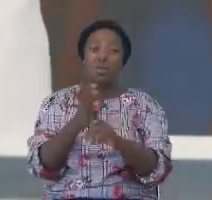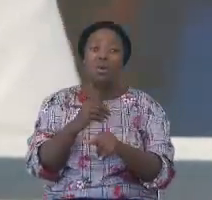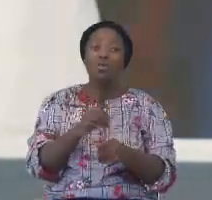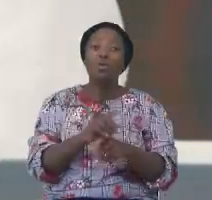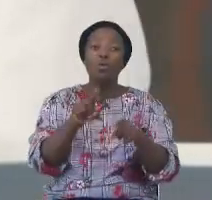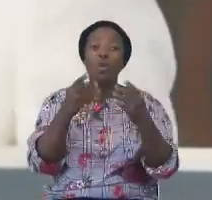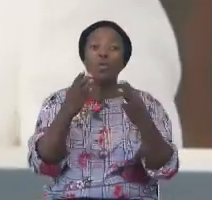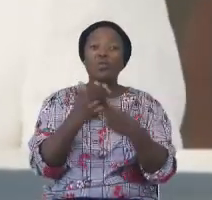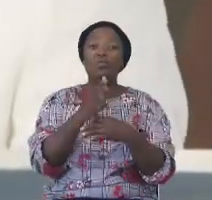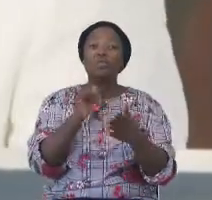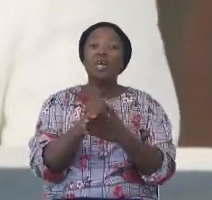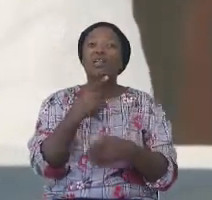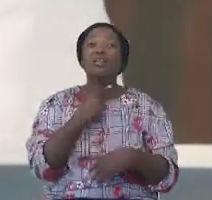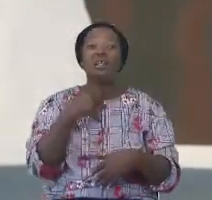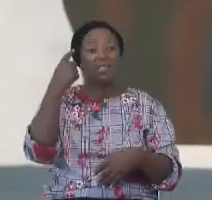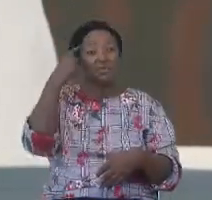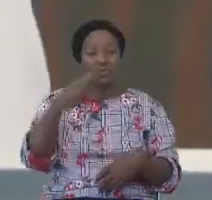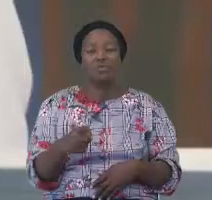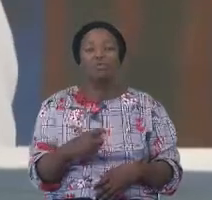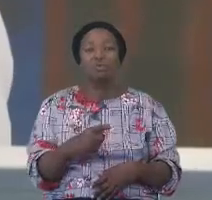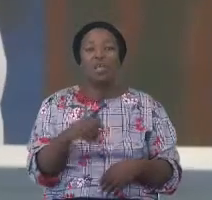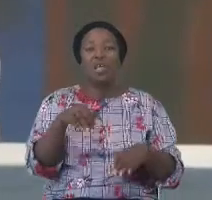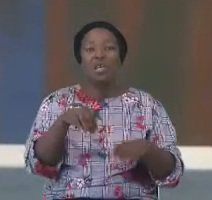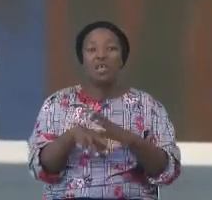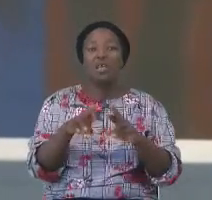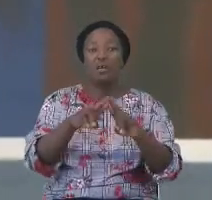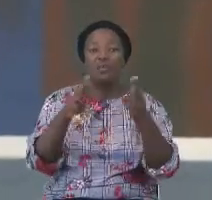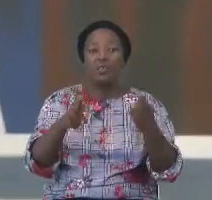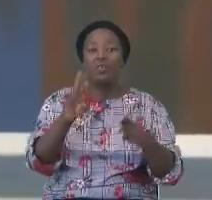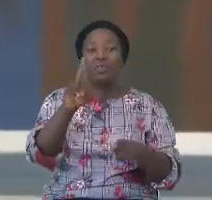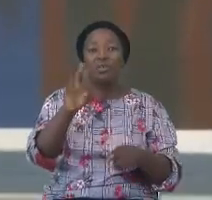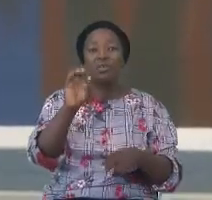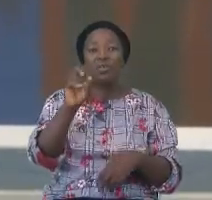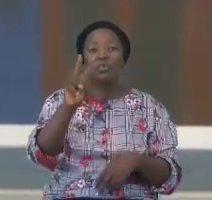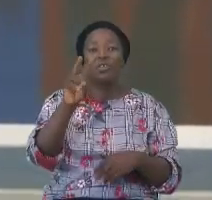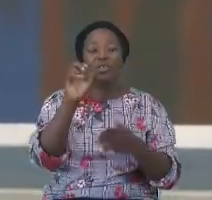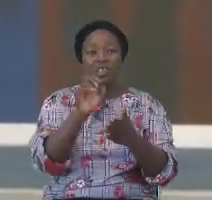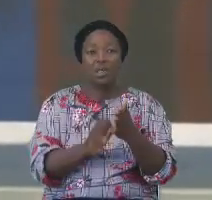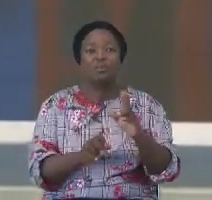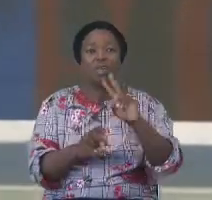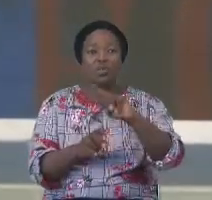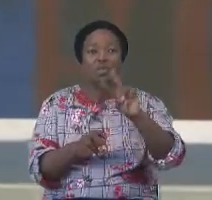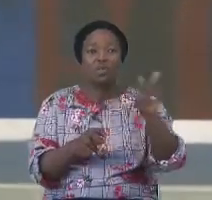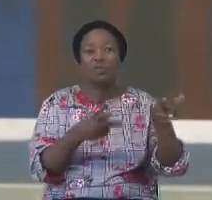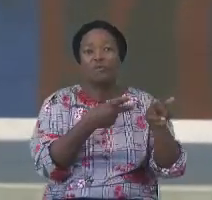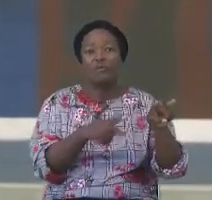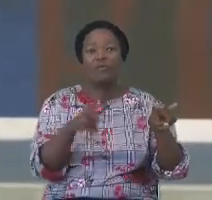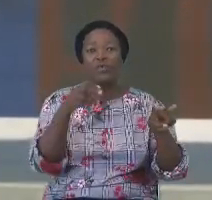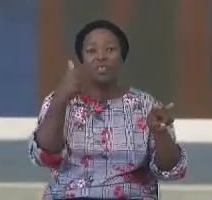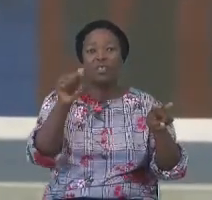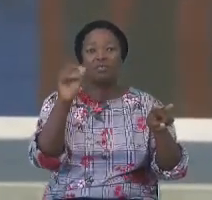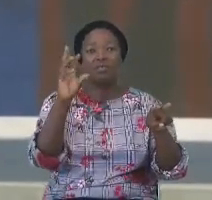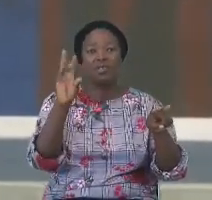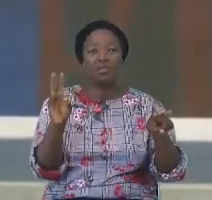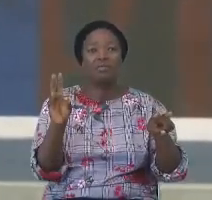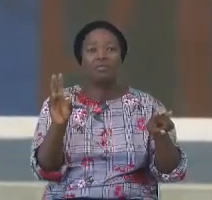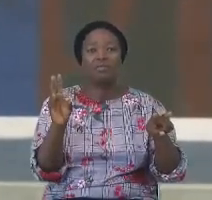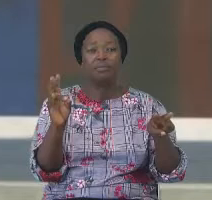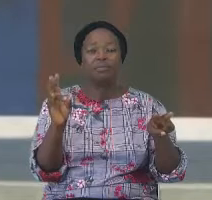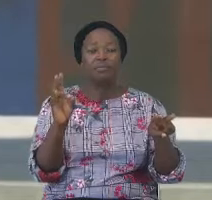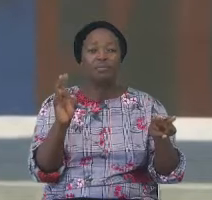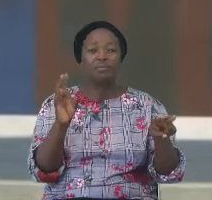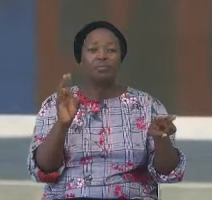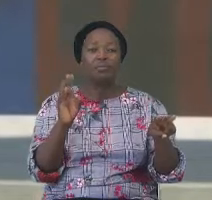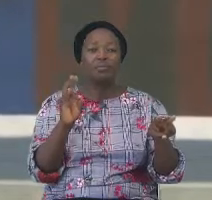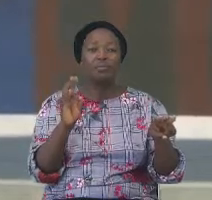christ bore the thirst for you already and in revelation chapter 22 reading from